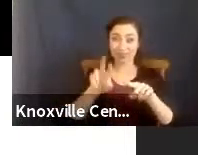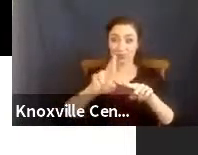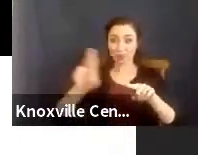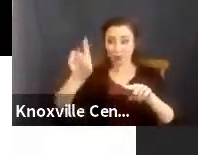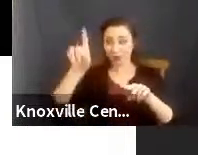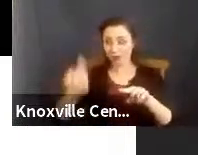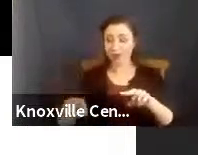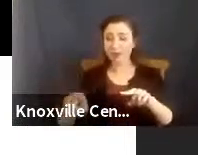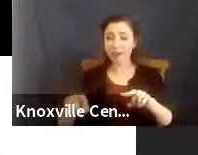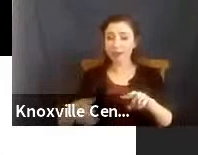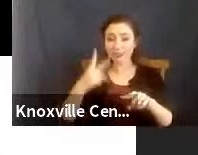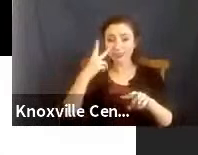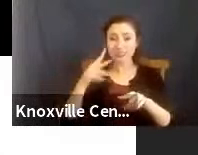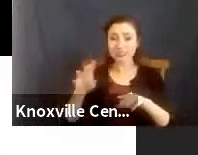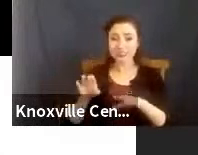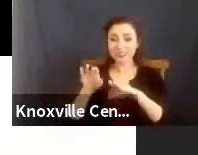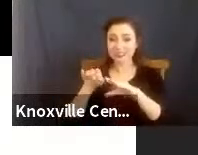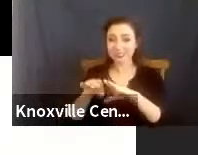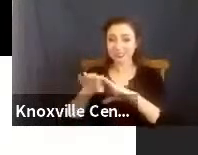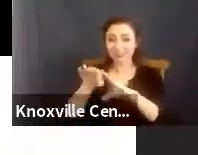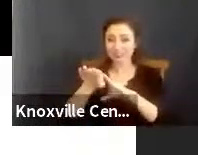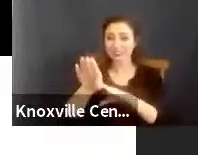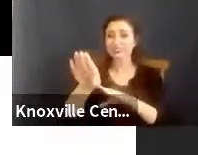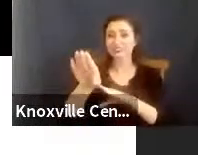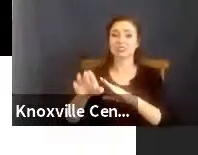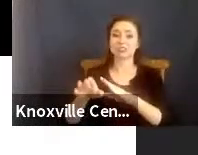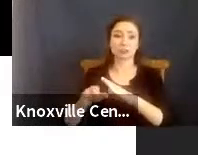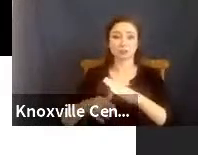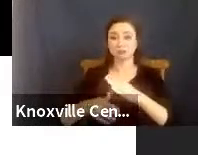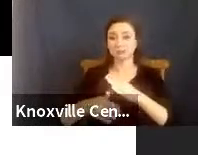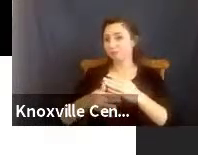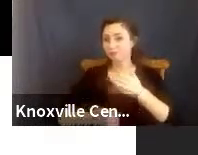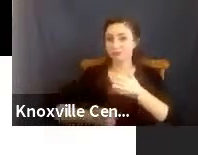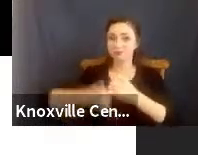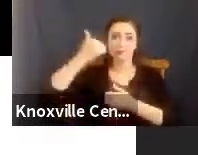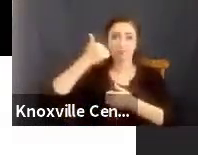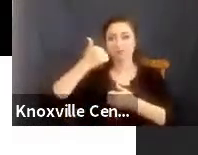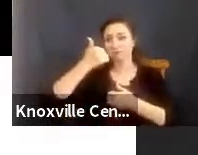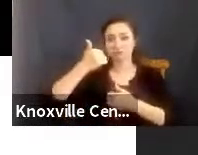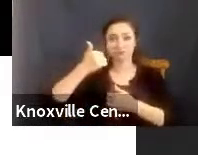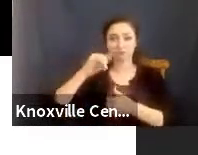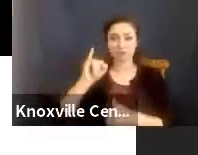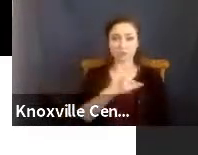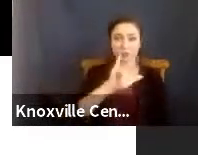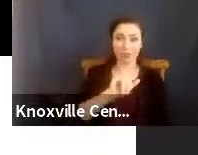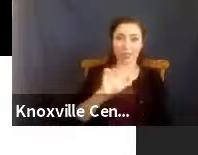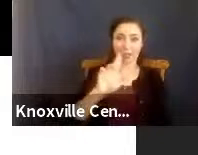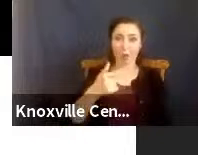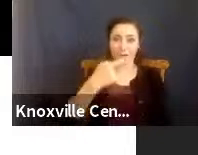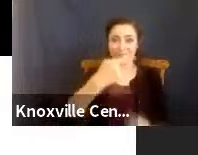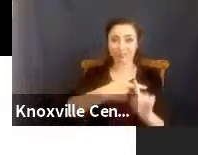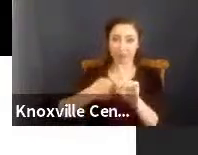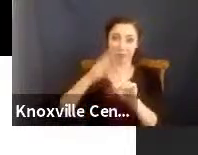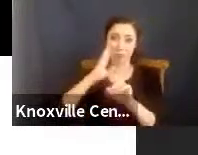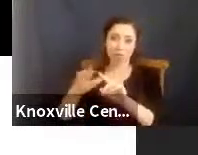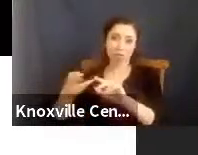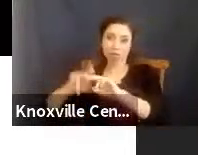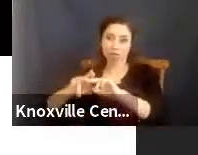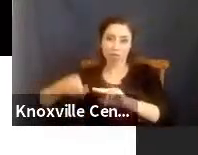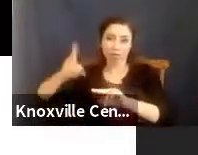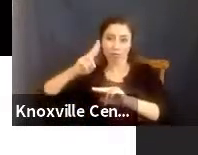we are at pace to certainly exceed July and August. In the district, it's not